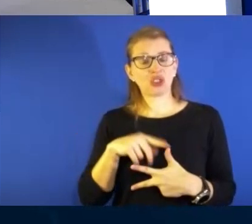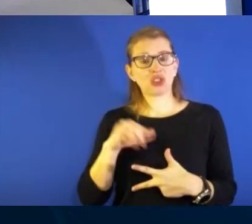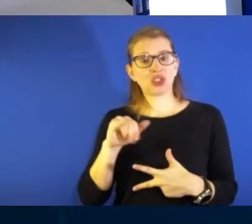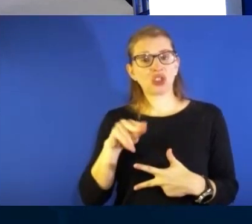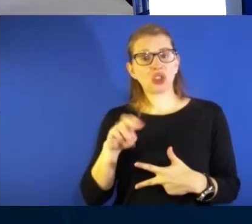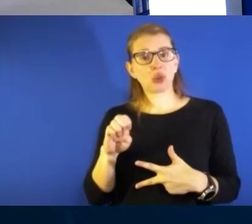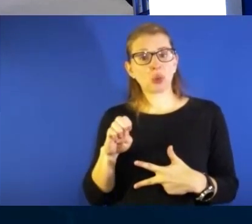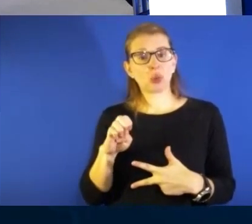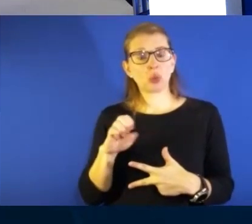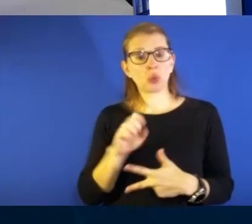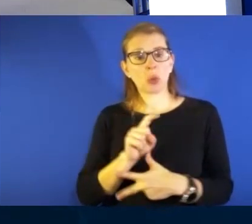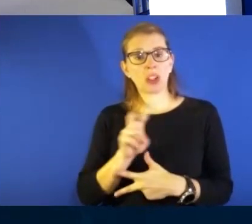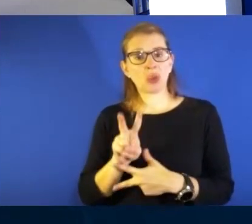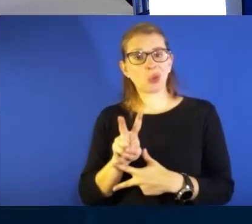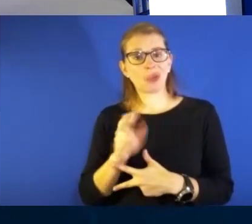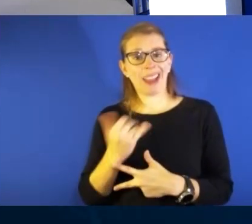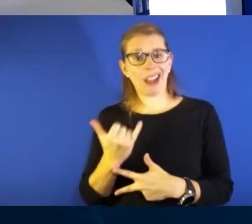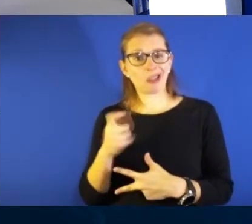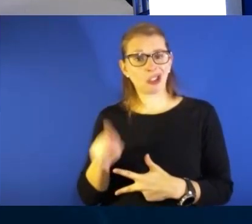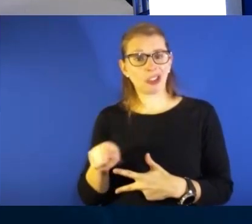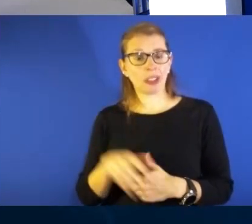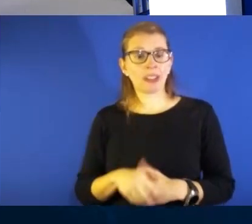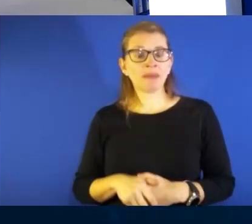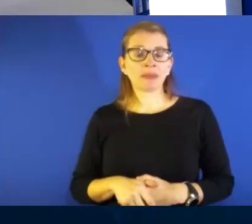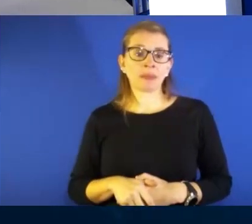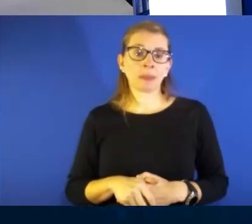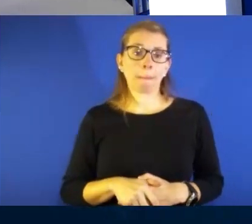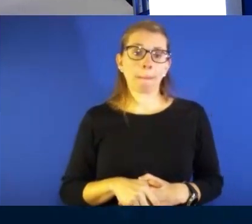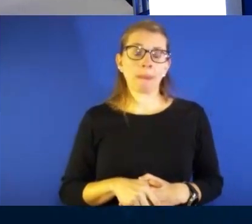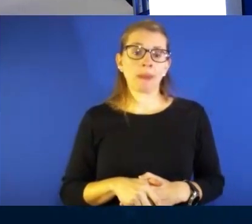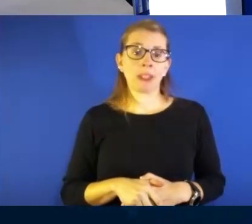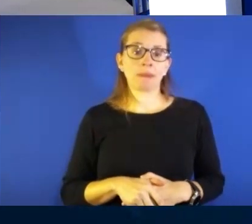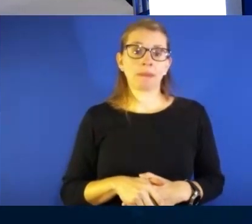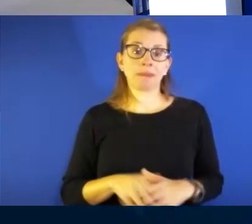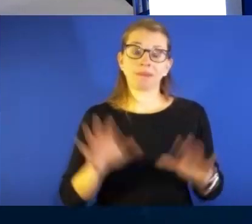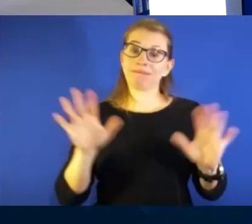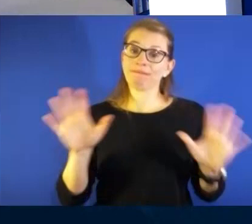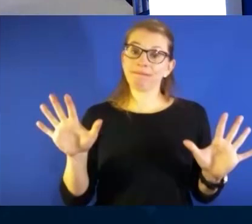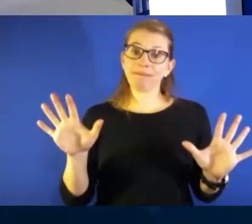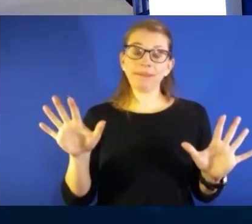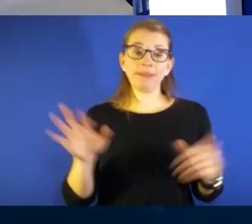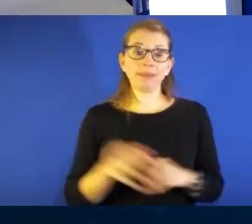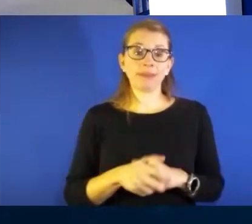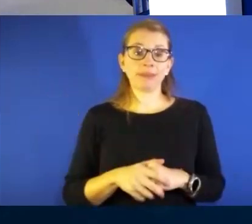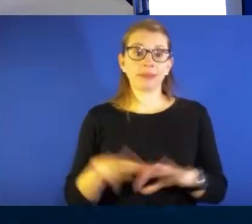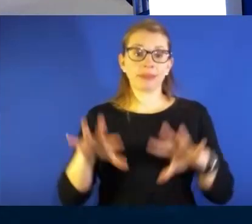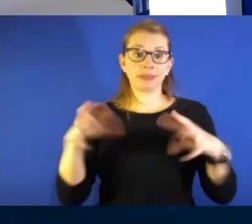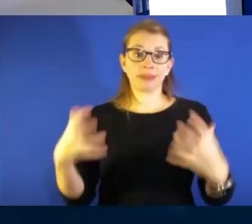and 2? Is that okay to do? You know, this